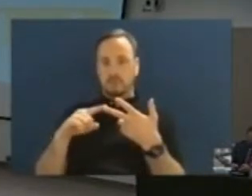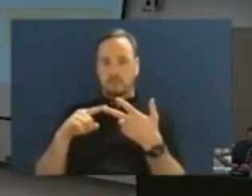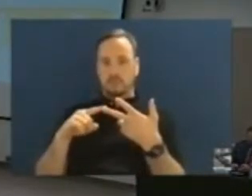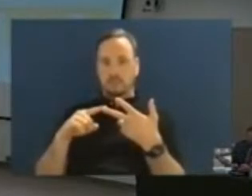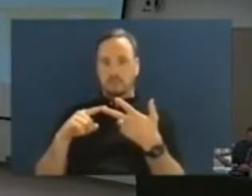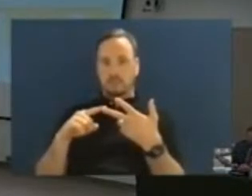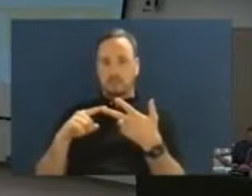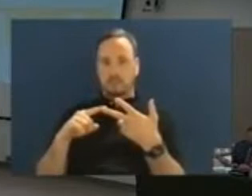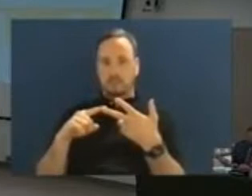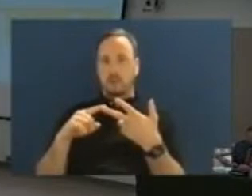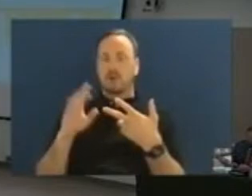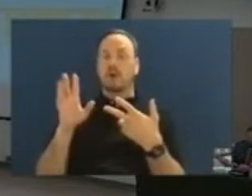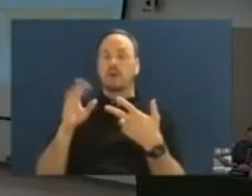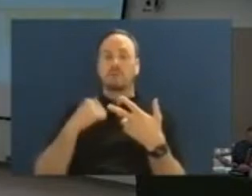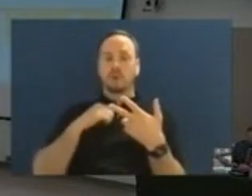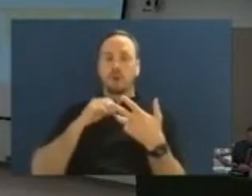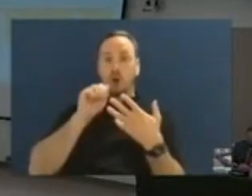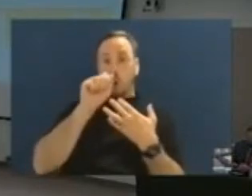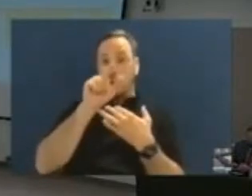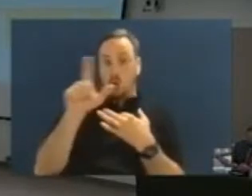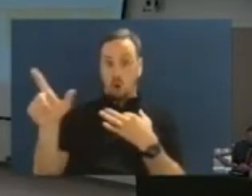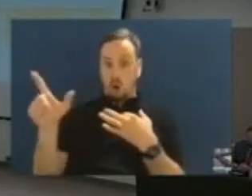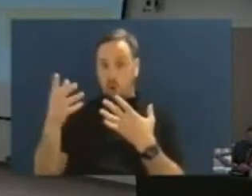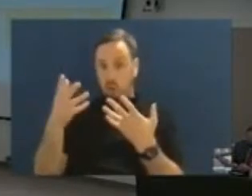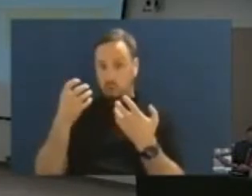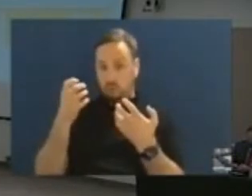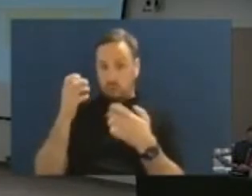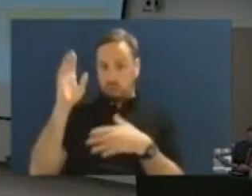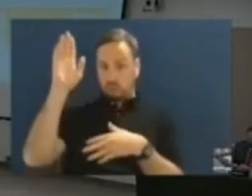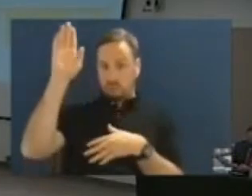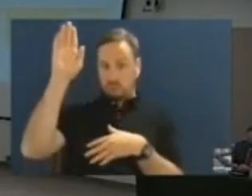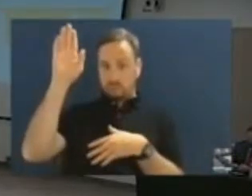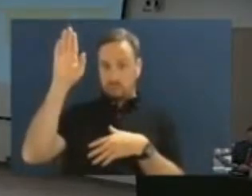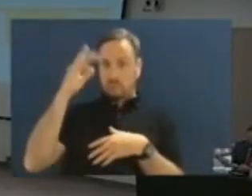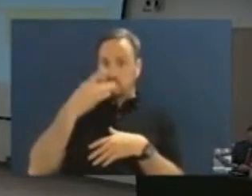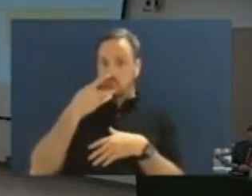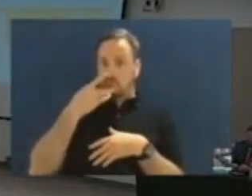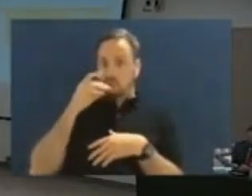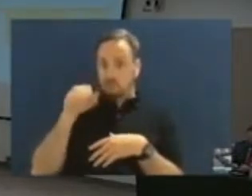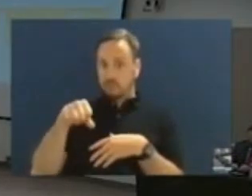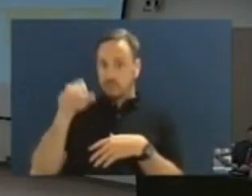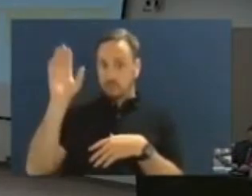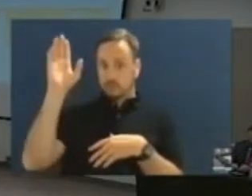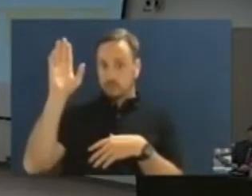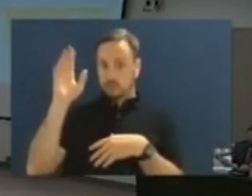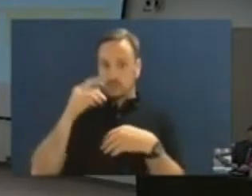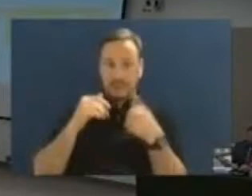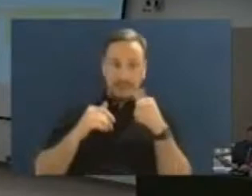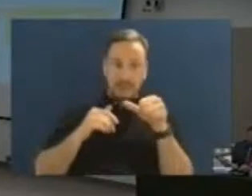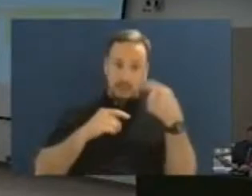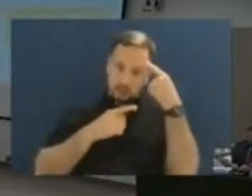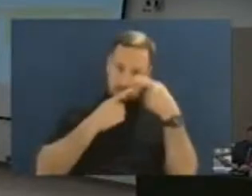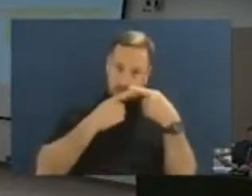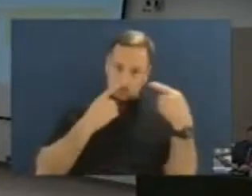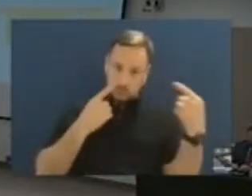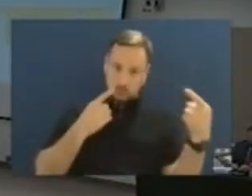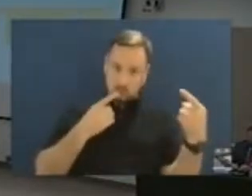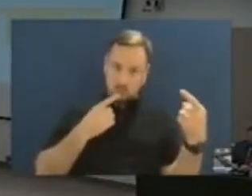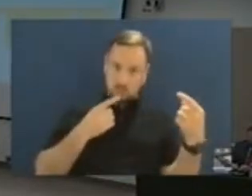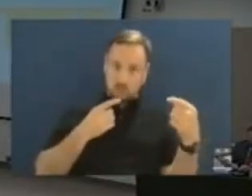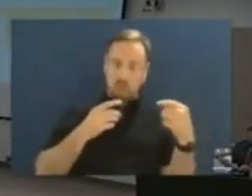favor of the motion, please let it be known by a show of hands. Do we have any opposed? Okay, that motion